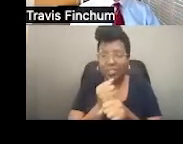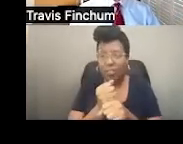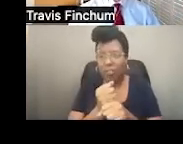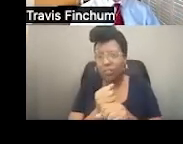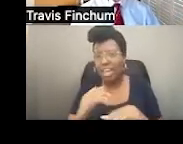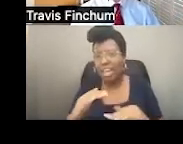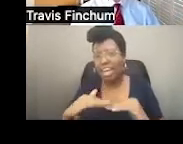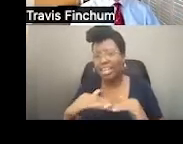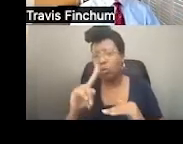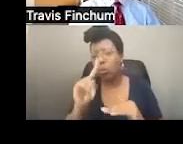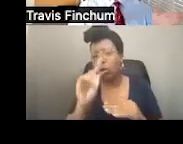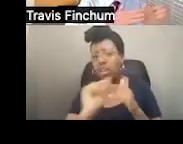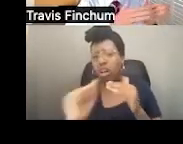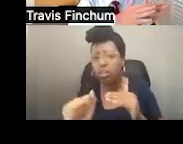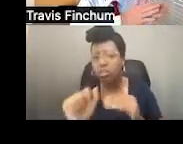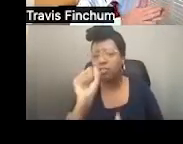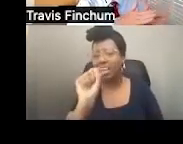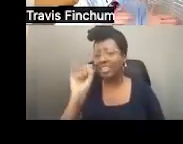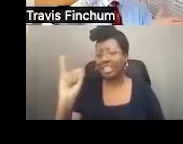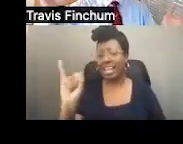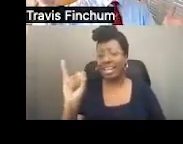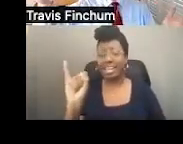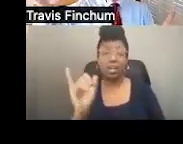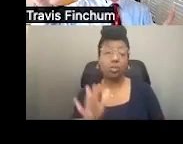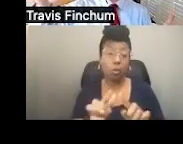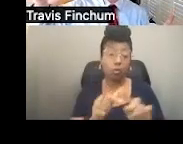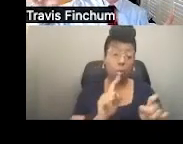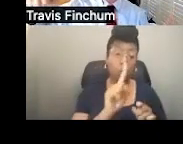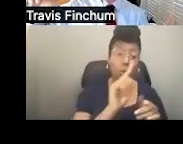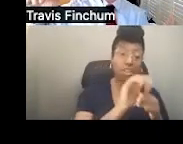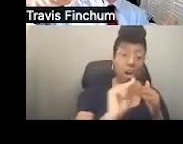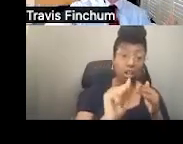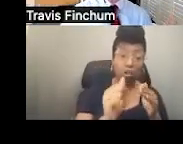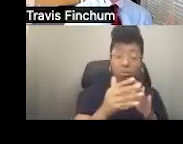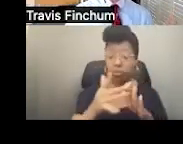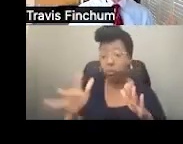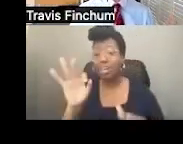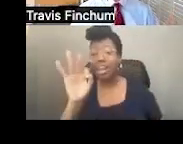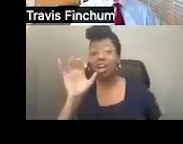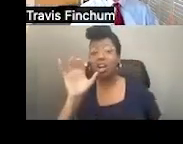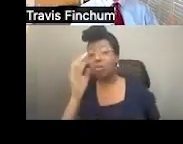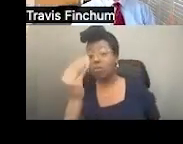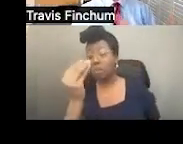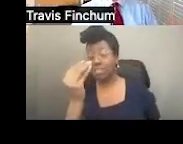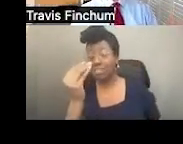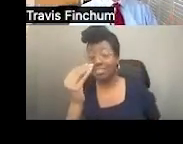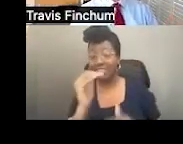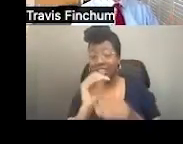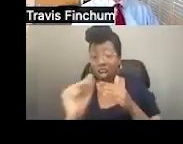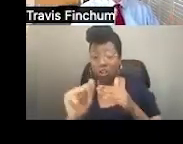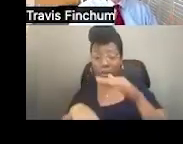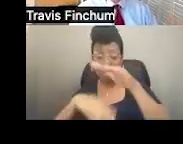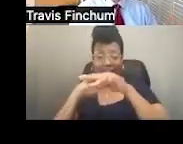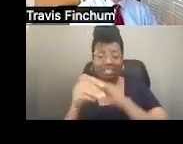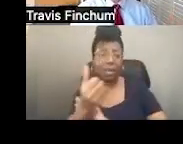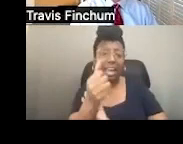of SSI, so anywhere between the $1 and the $914 maximum, any amount of a